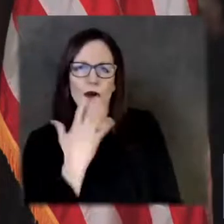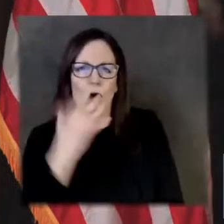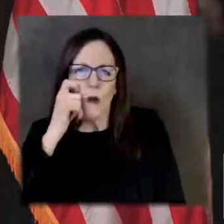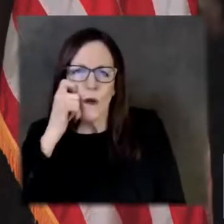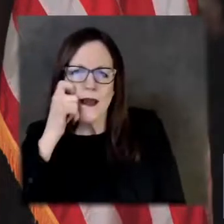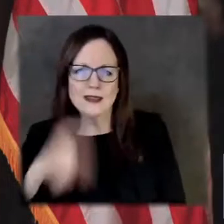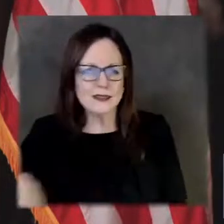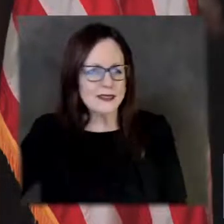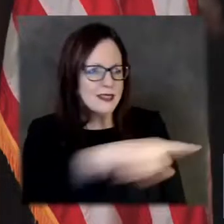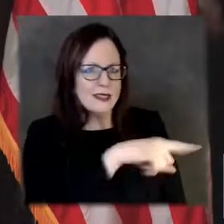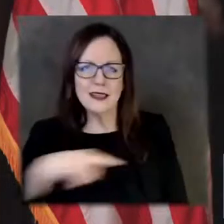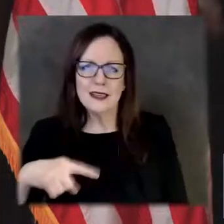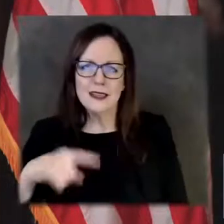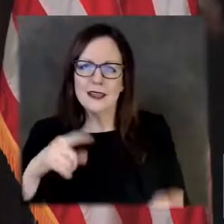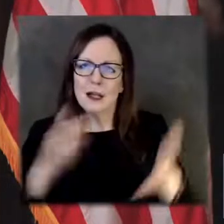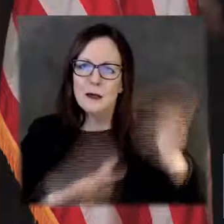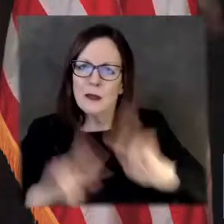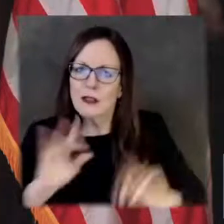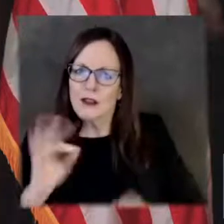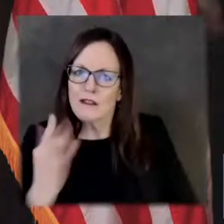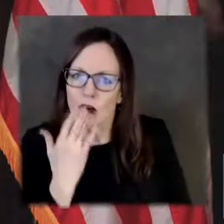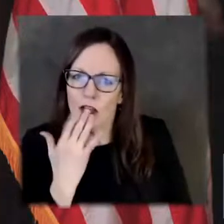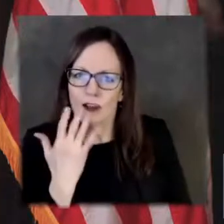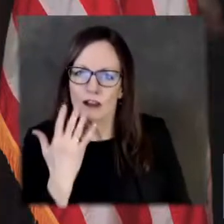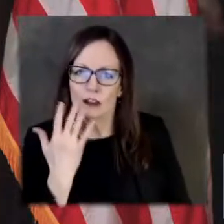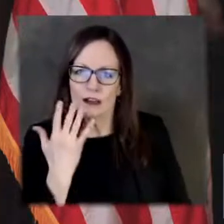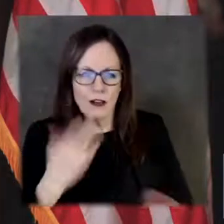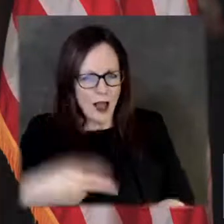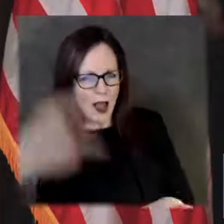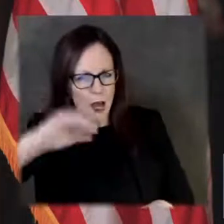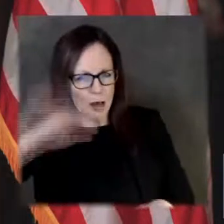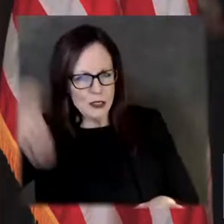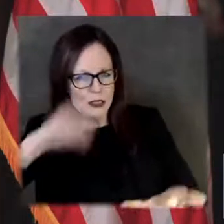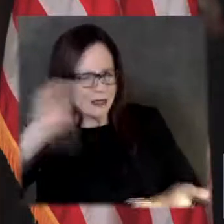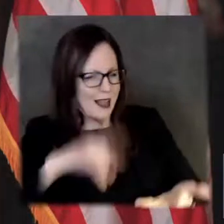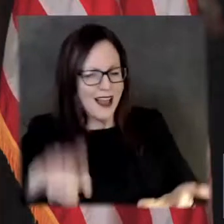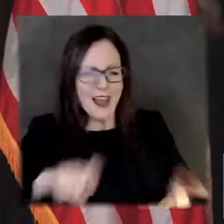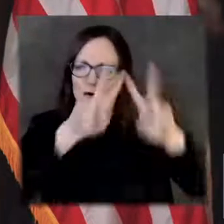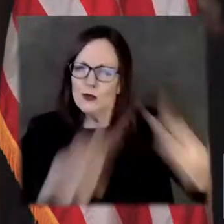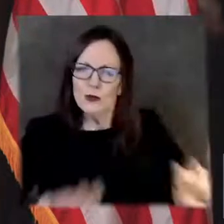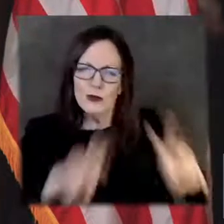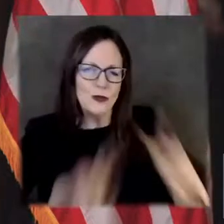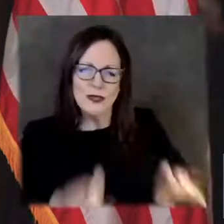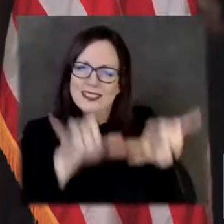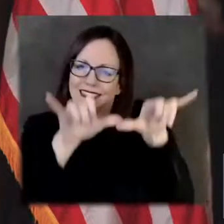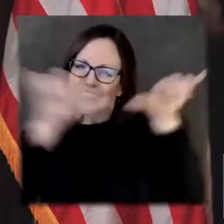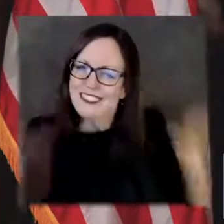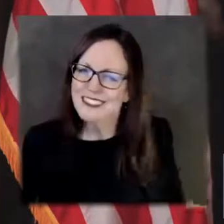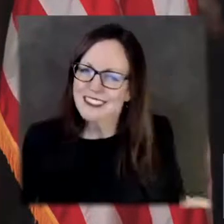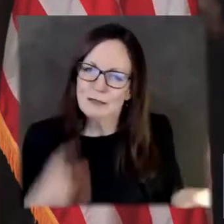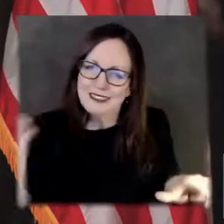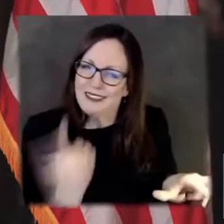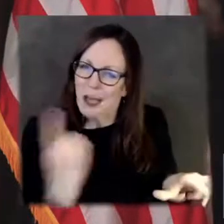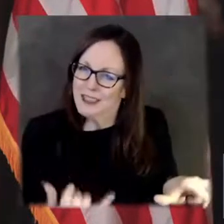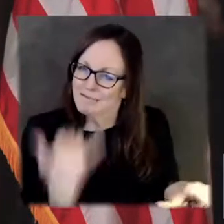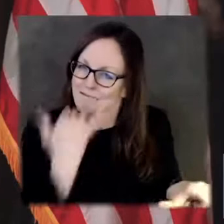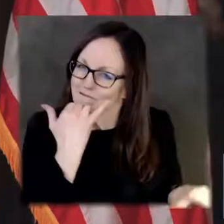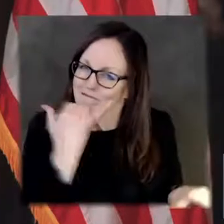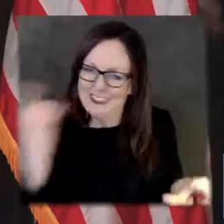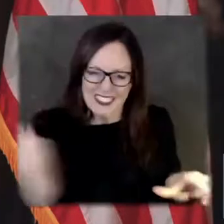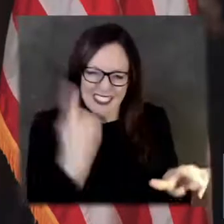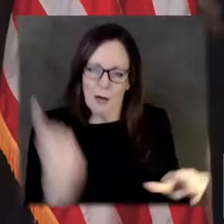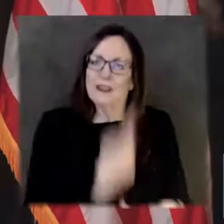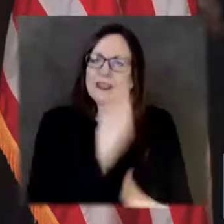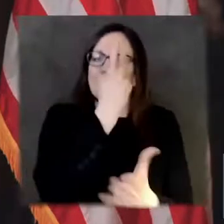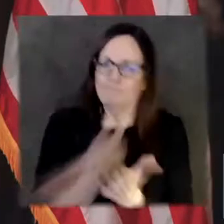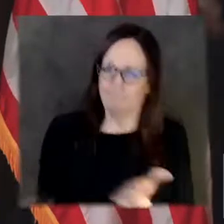So we're going to start by having a sentencing review council go through every section of our state's criminal code to focus